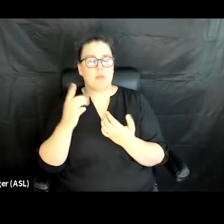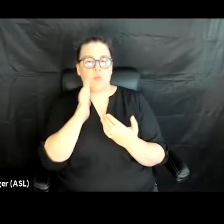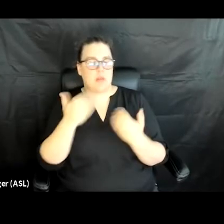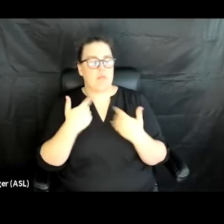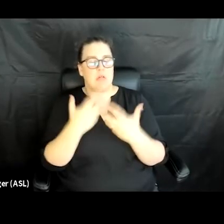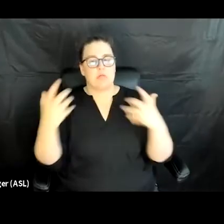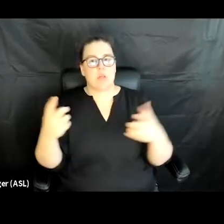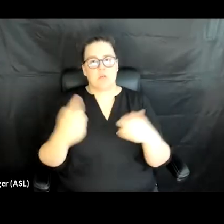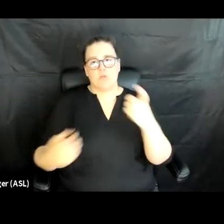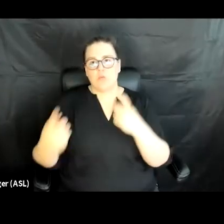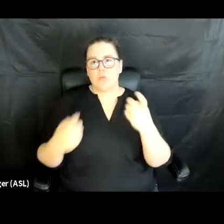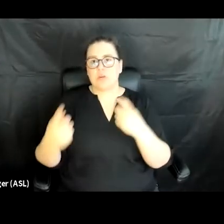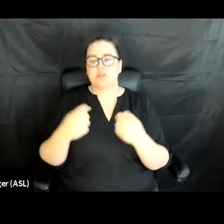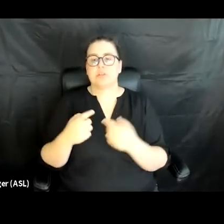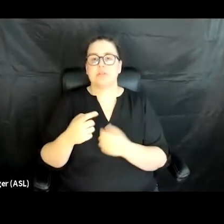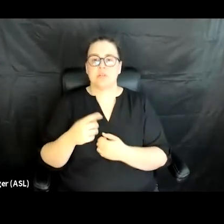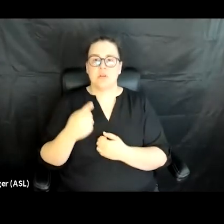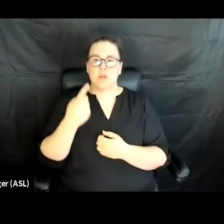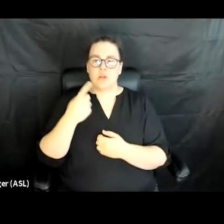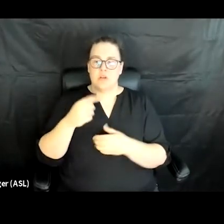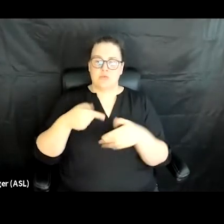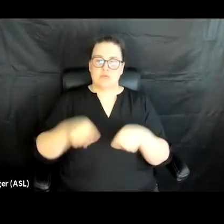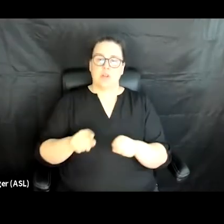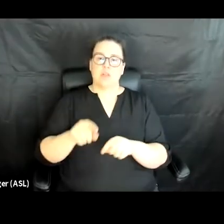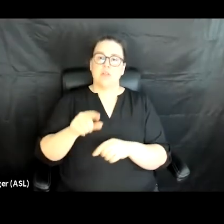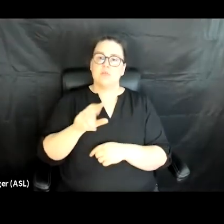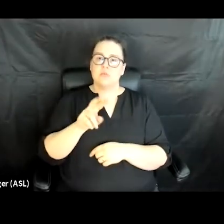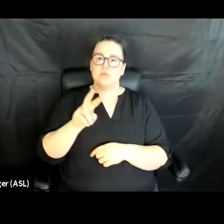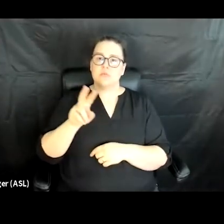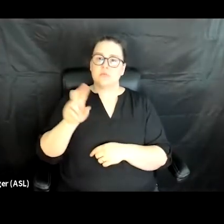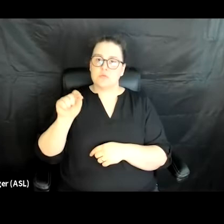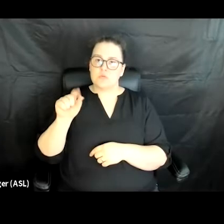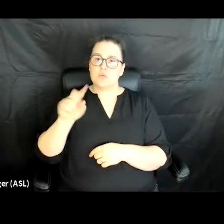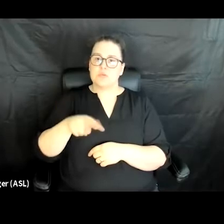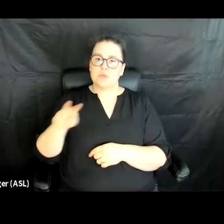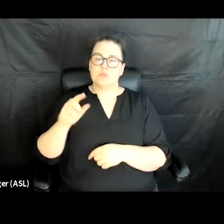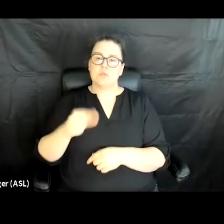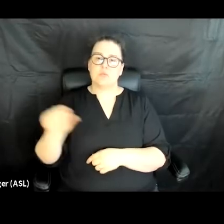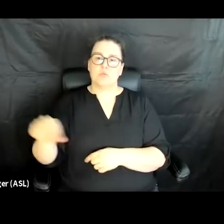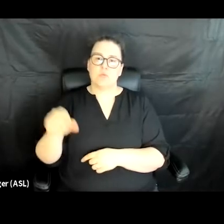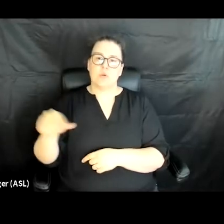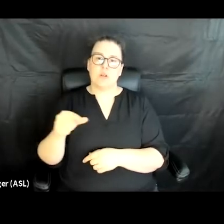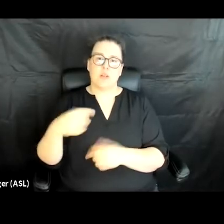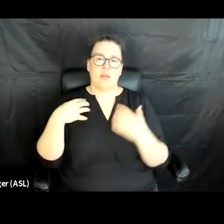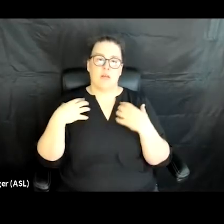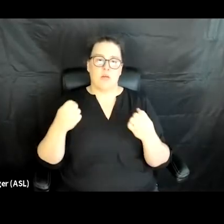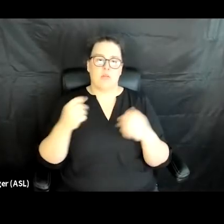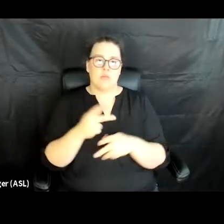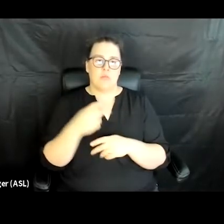about in our 2022 Employer Health Benefits Survey sometime this year. And then my next slide.